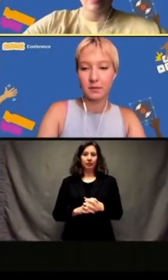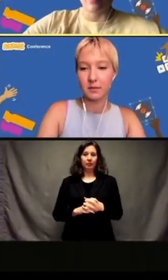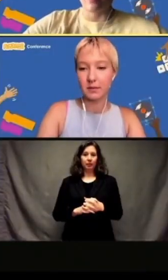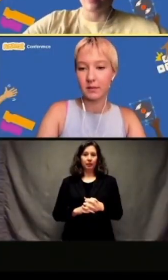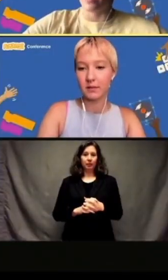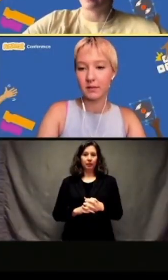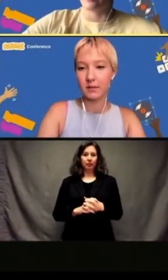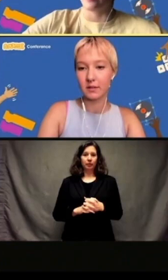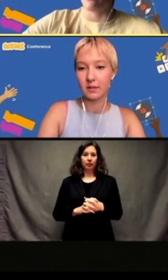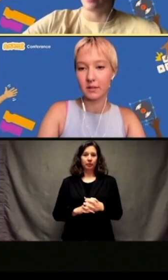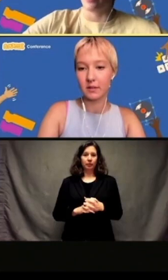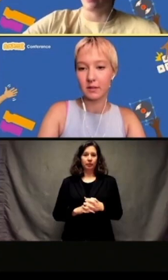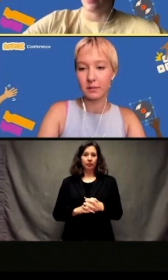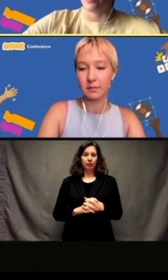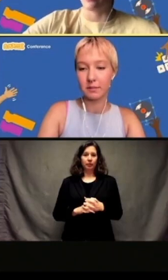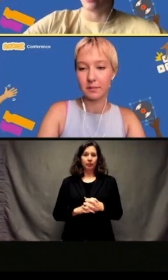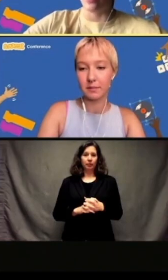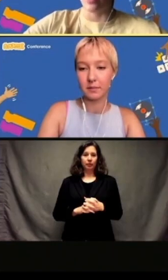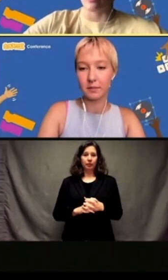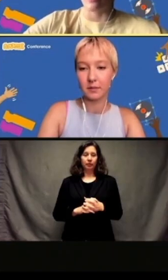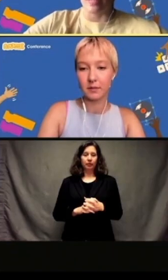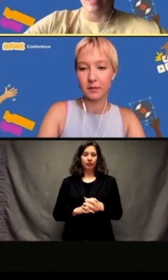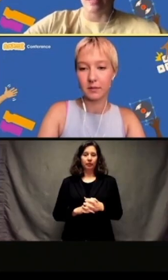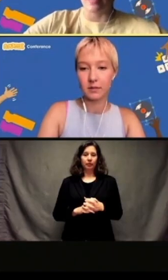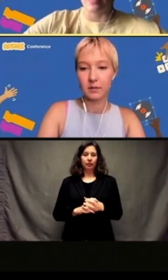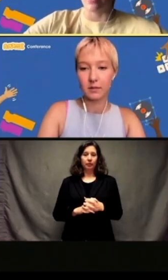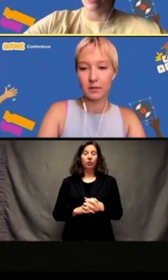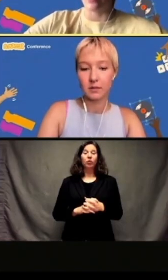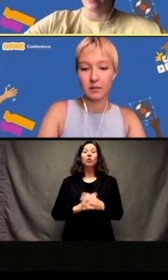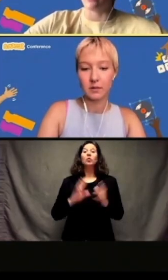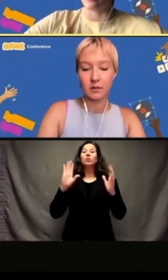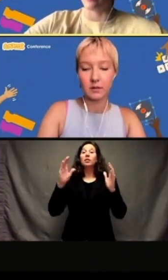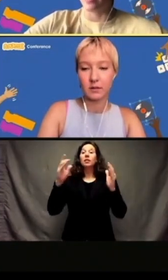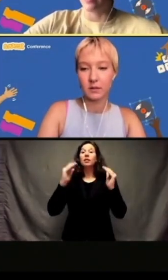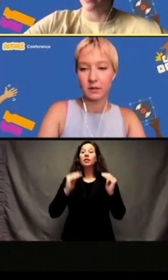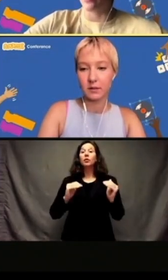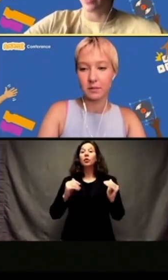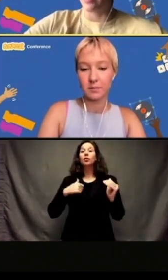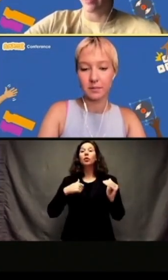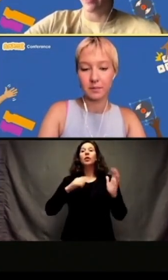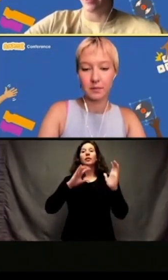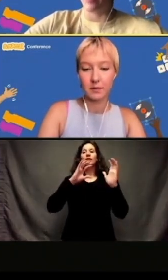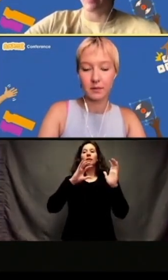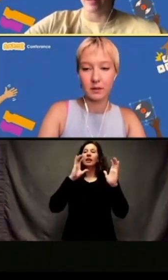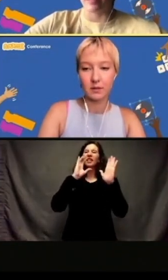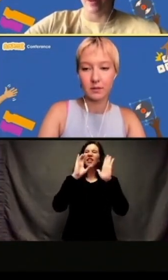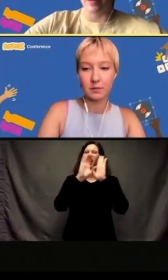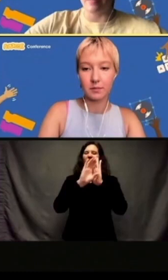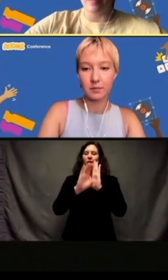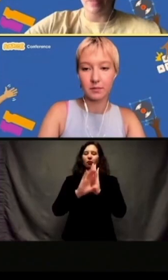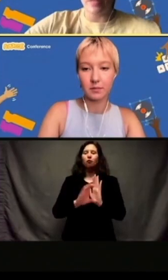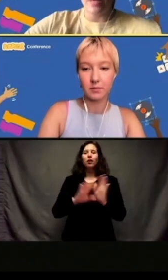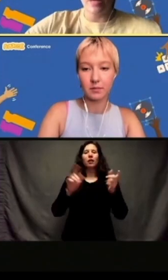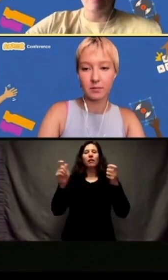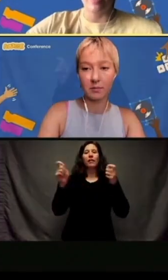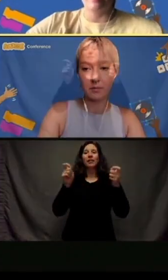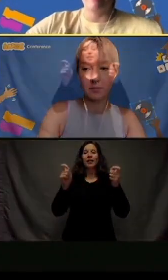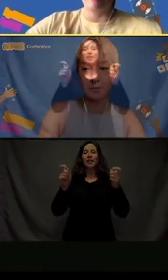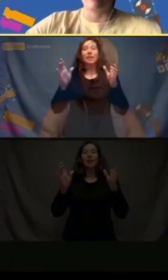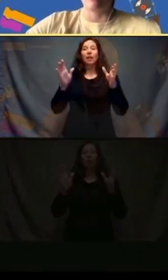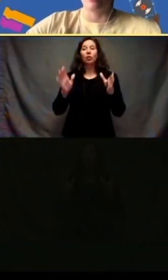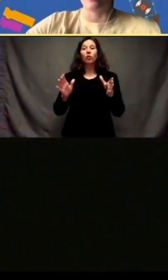So the next thing that we're going to do is read an illustrated facilitator story together and reflect on it.